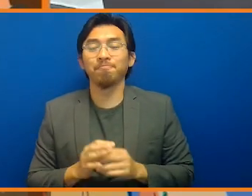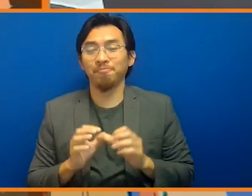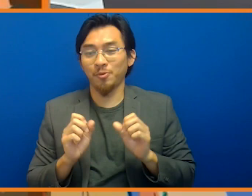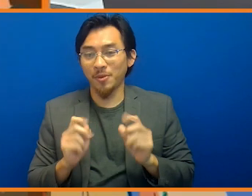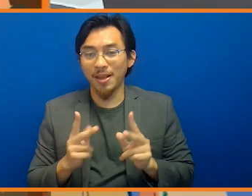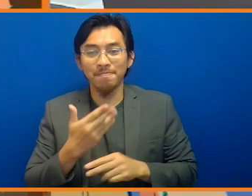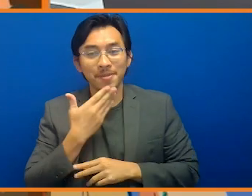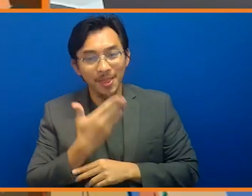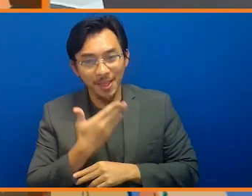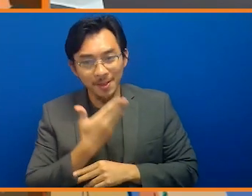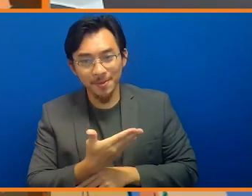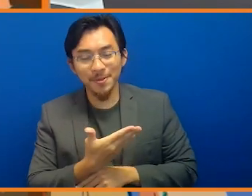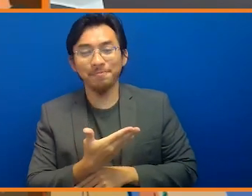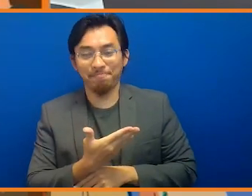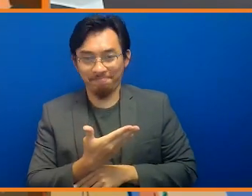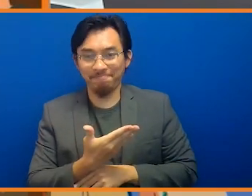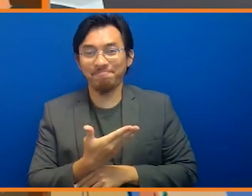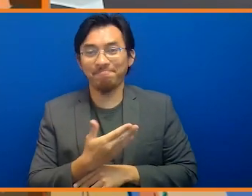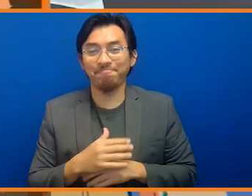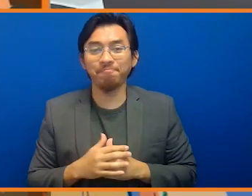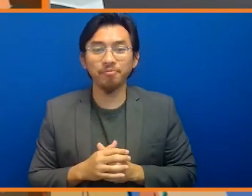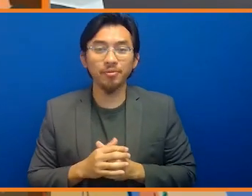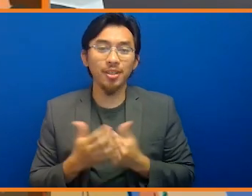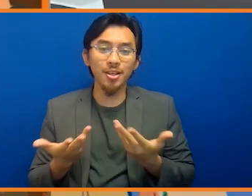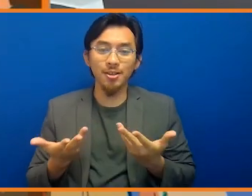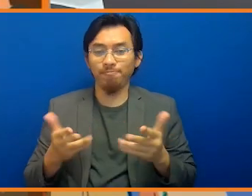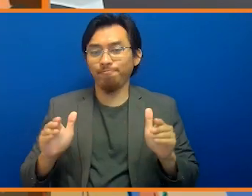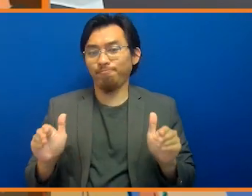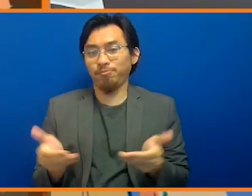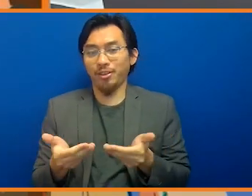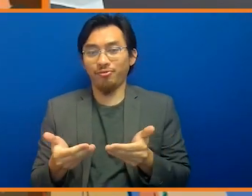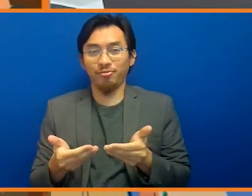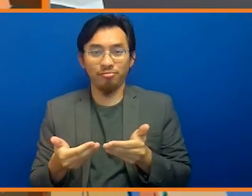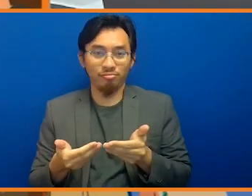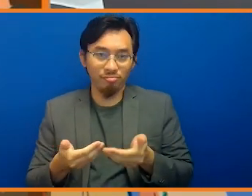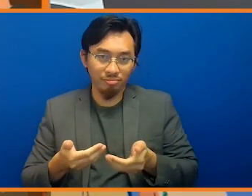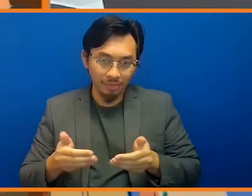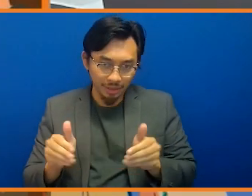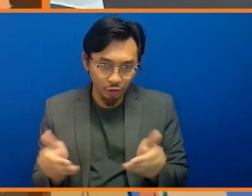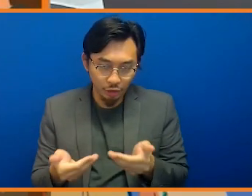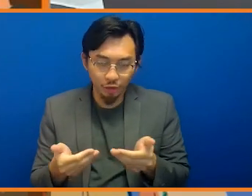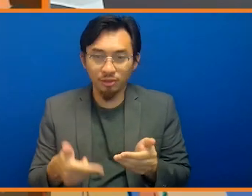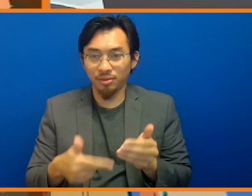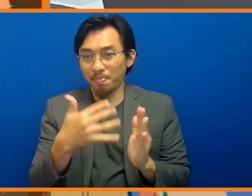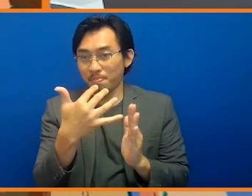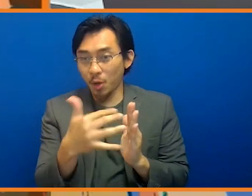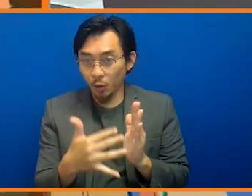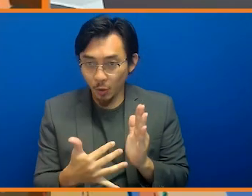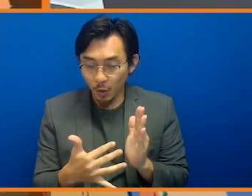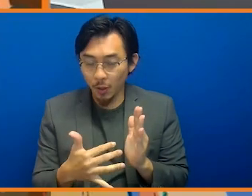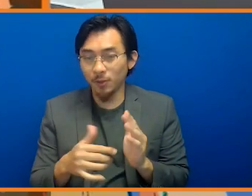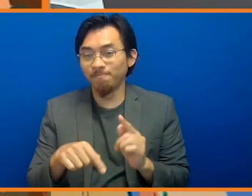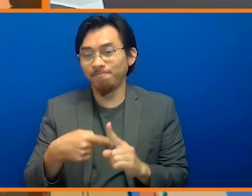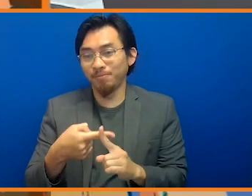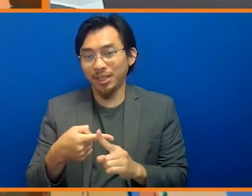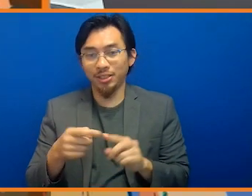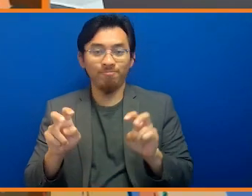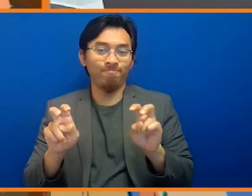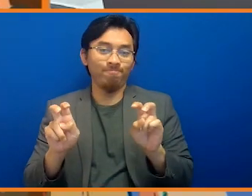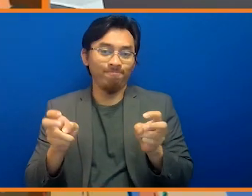Okay, thank you very much, Dr. Alfi, for a brief introduction on the modules and